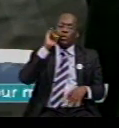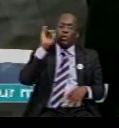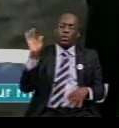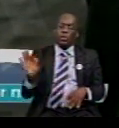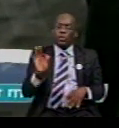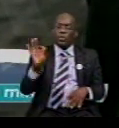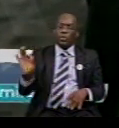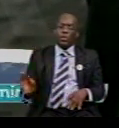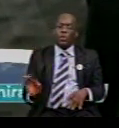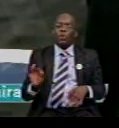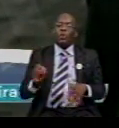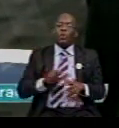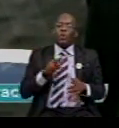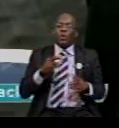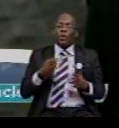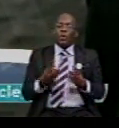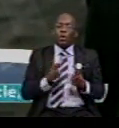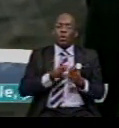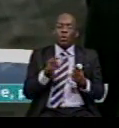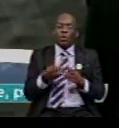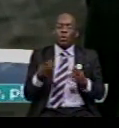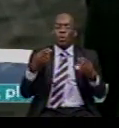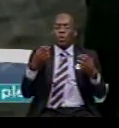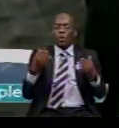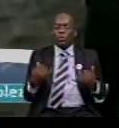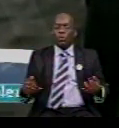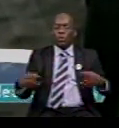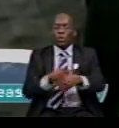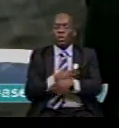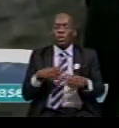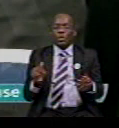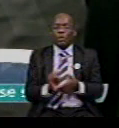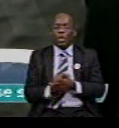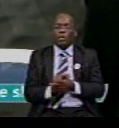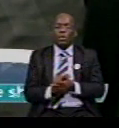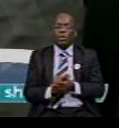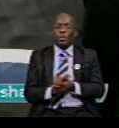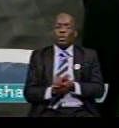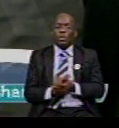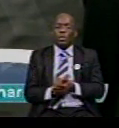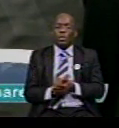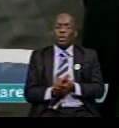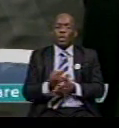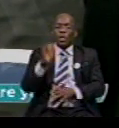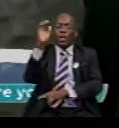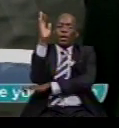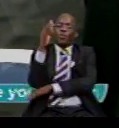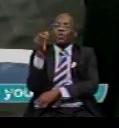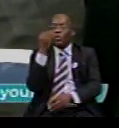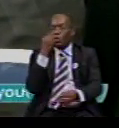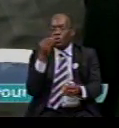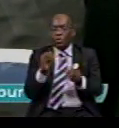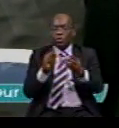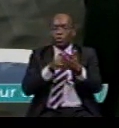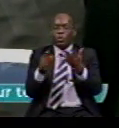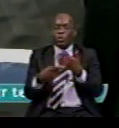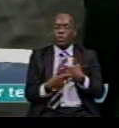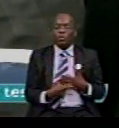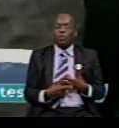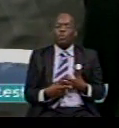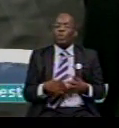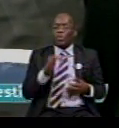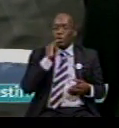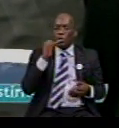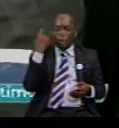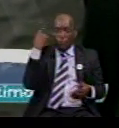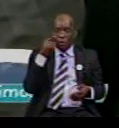hour fellowship is for you. And through it, you will have interaction with the people of God, and